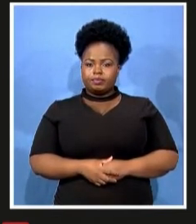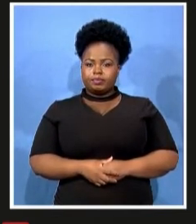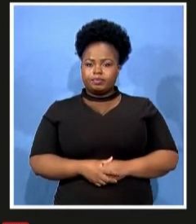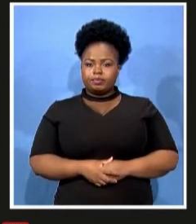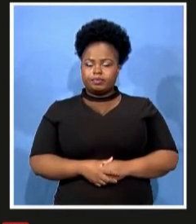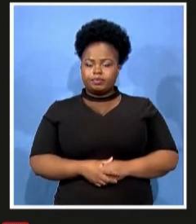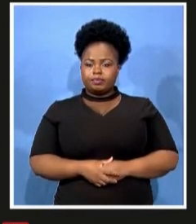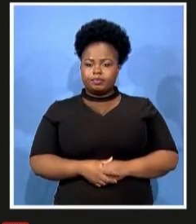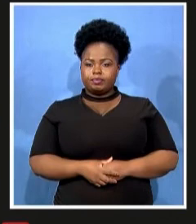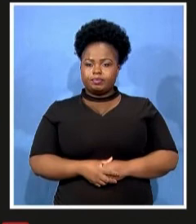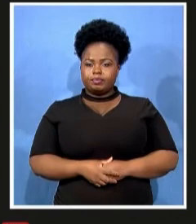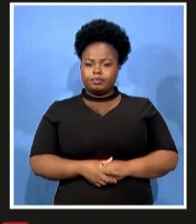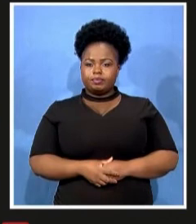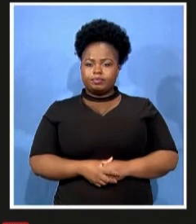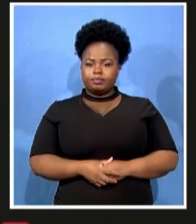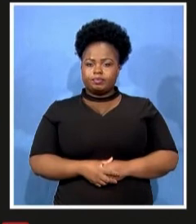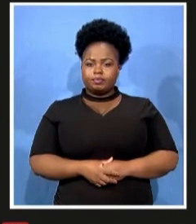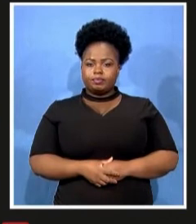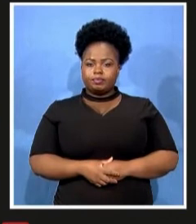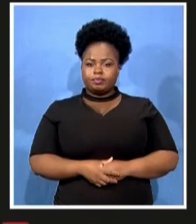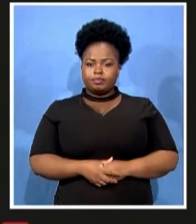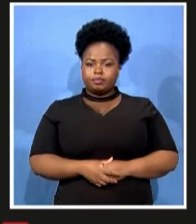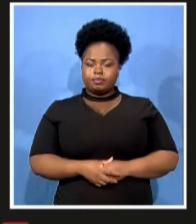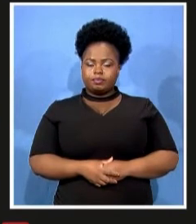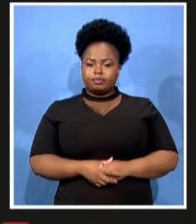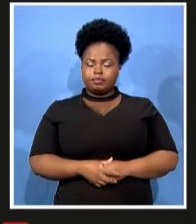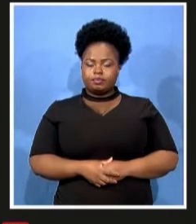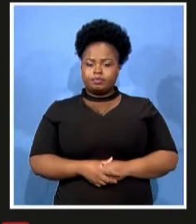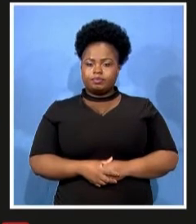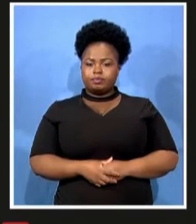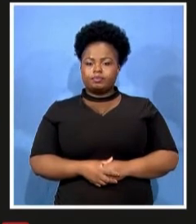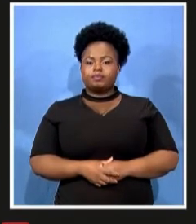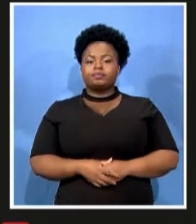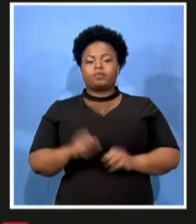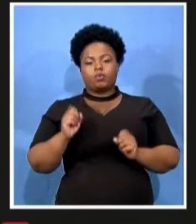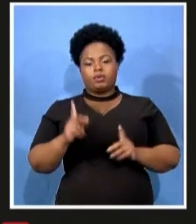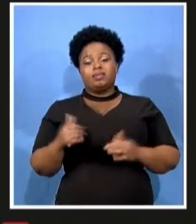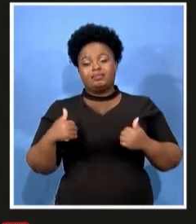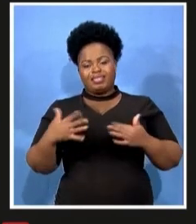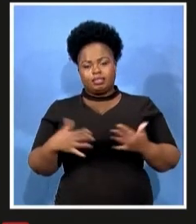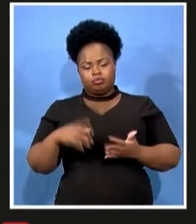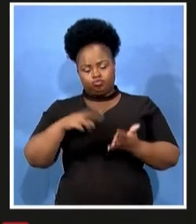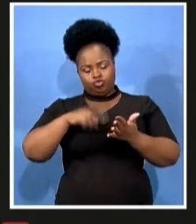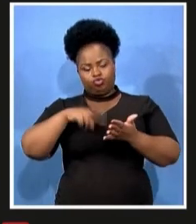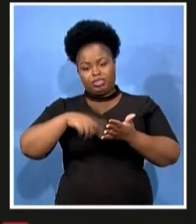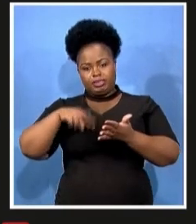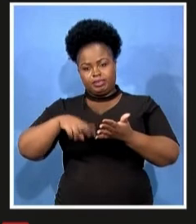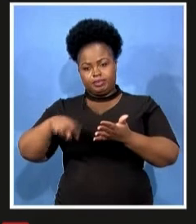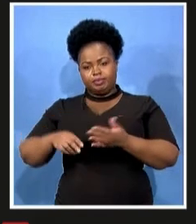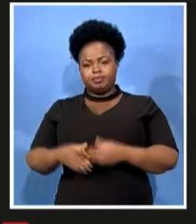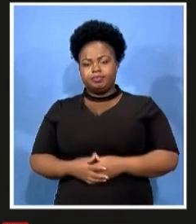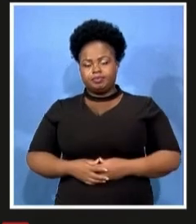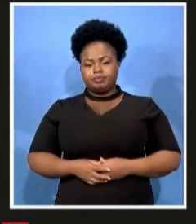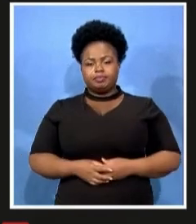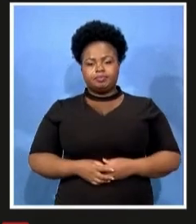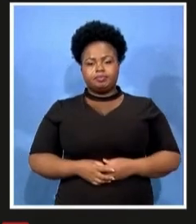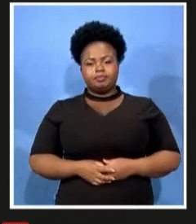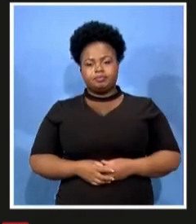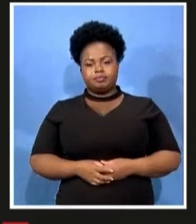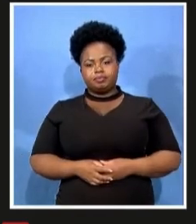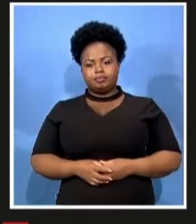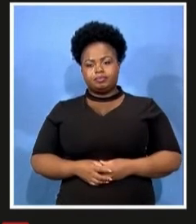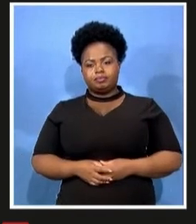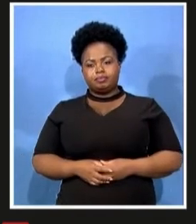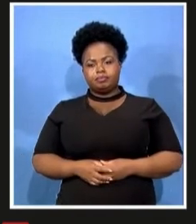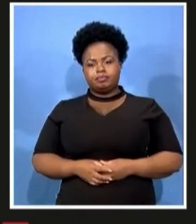Okay, so long, let me start reading this one. If it does not come through there, we might get it. This is